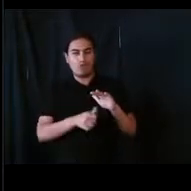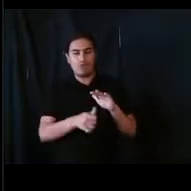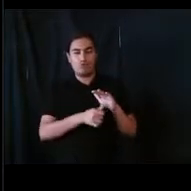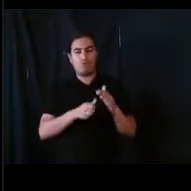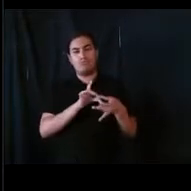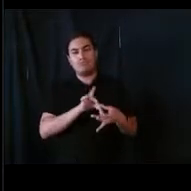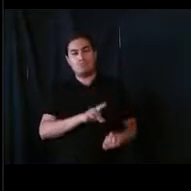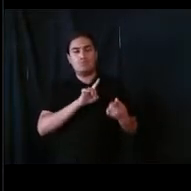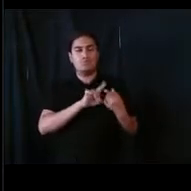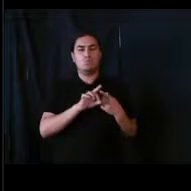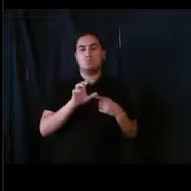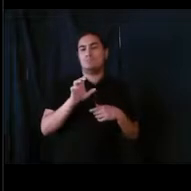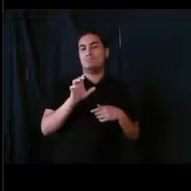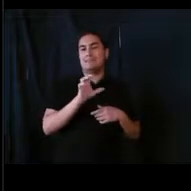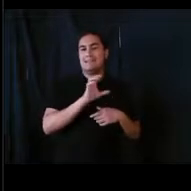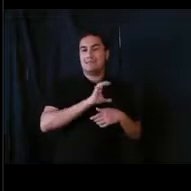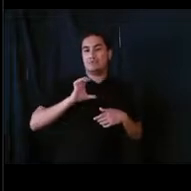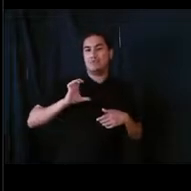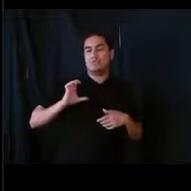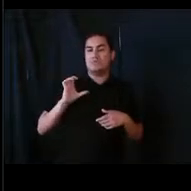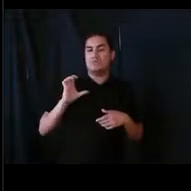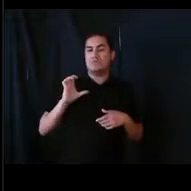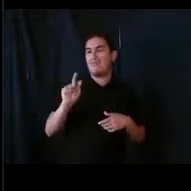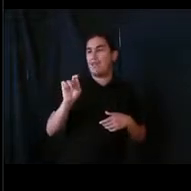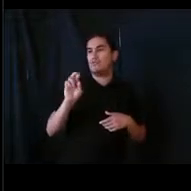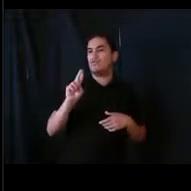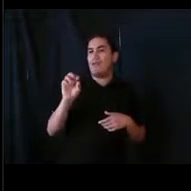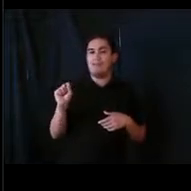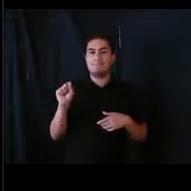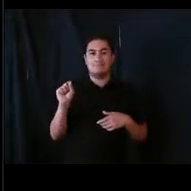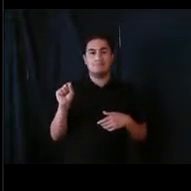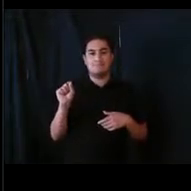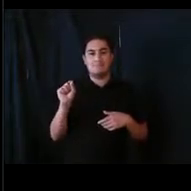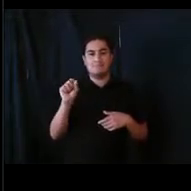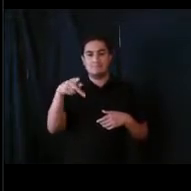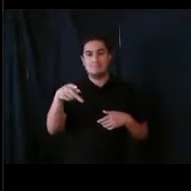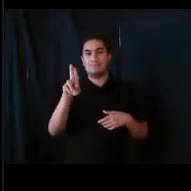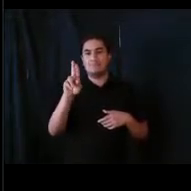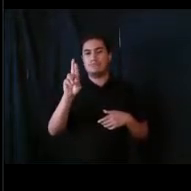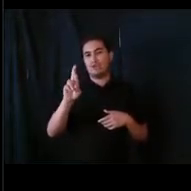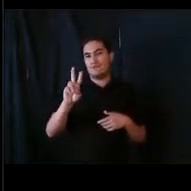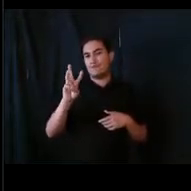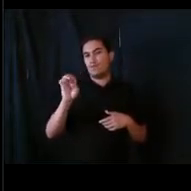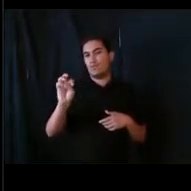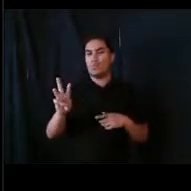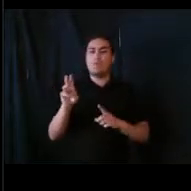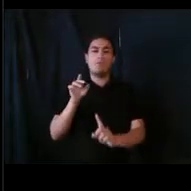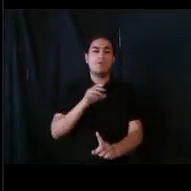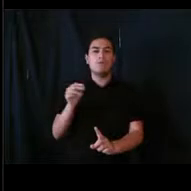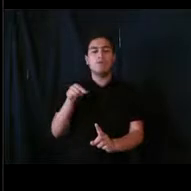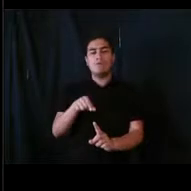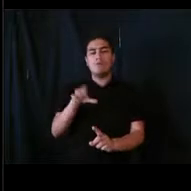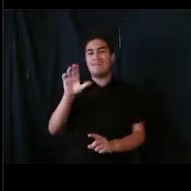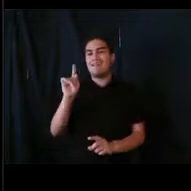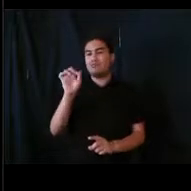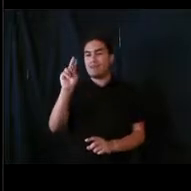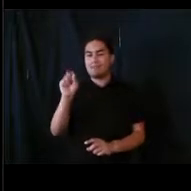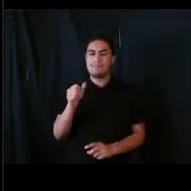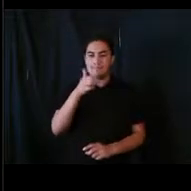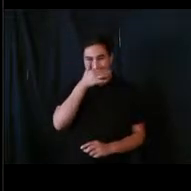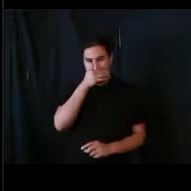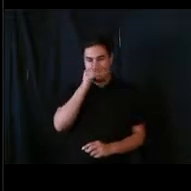under uh um under caltrans's purview now cal step perhaps more so because they're the state's largest